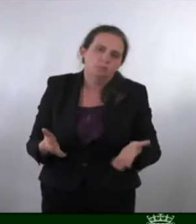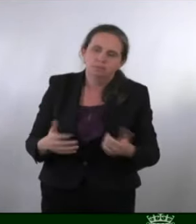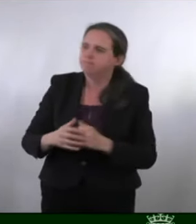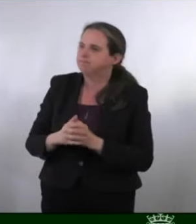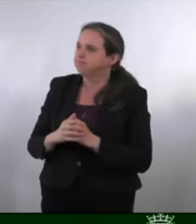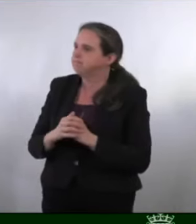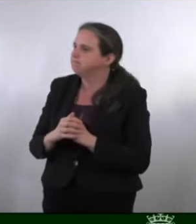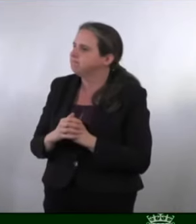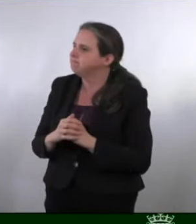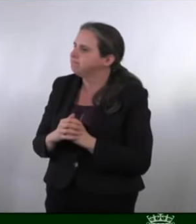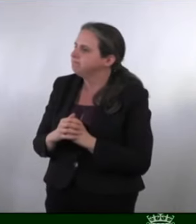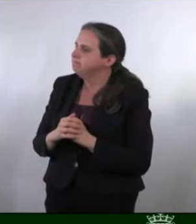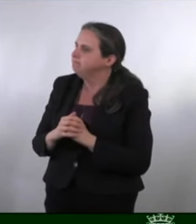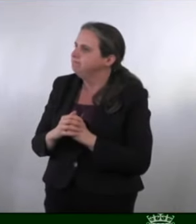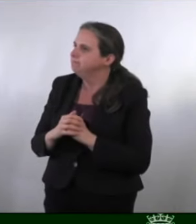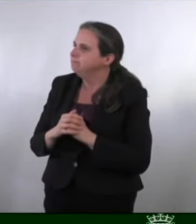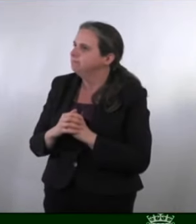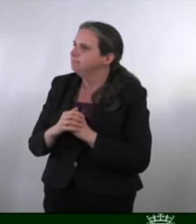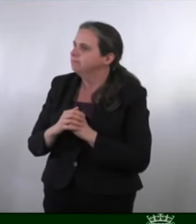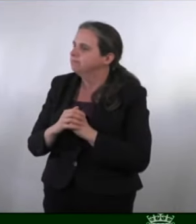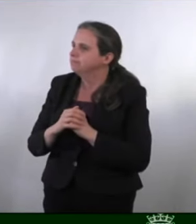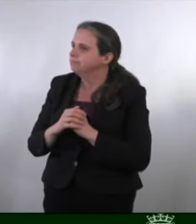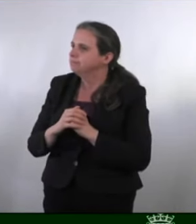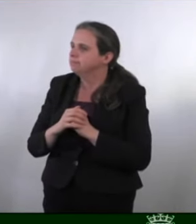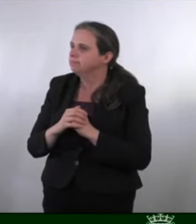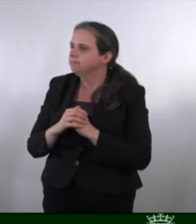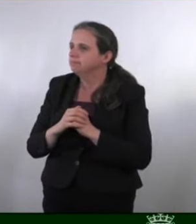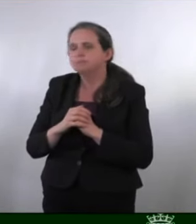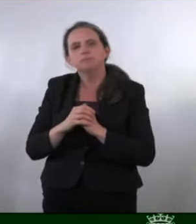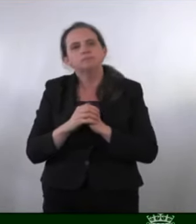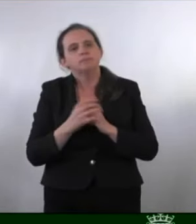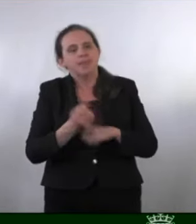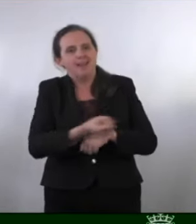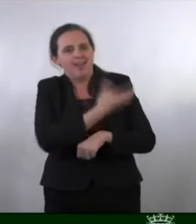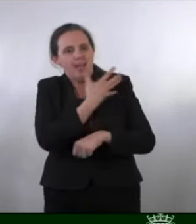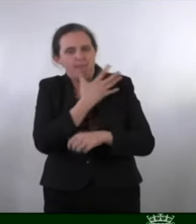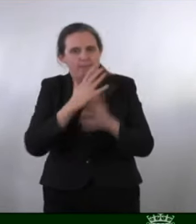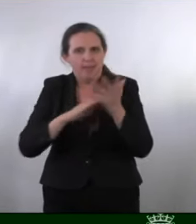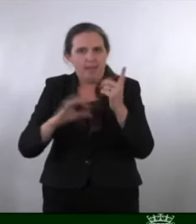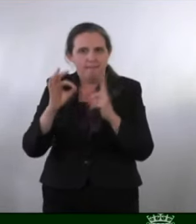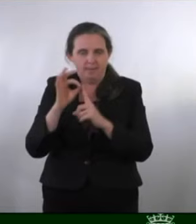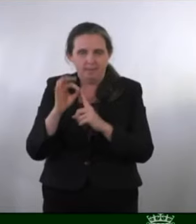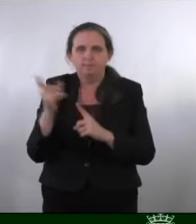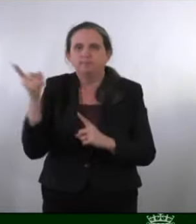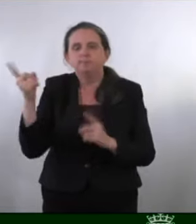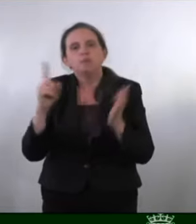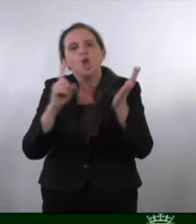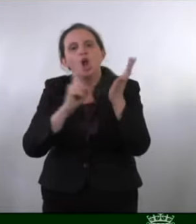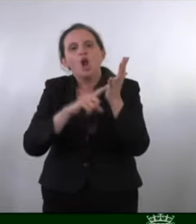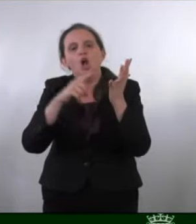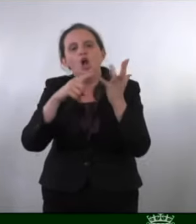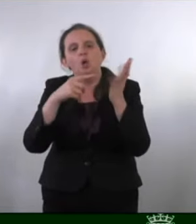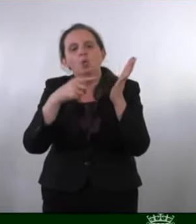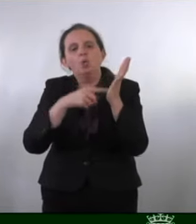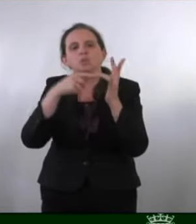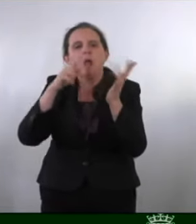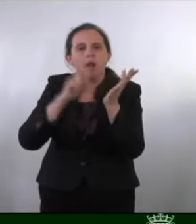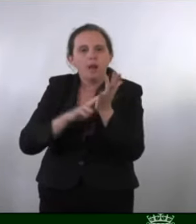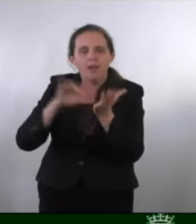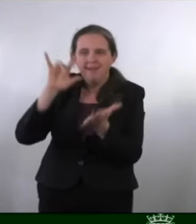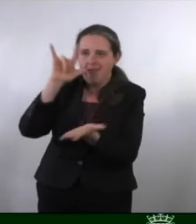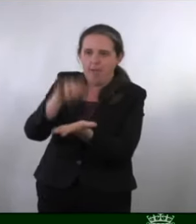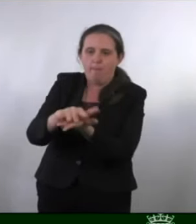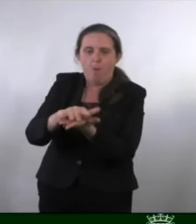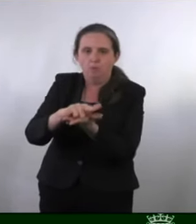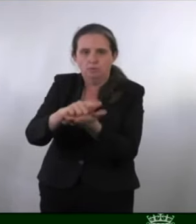Rachel Hopkins. Deputy Speaker, Luton Airport supports thousands of jobs and also provides an income stream that funds